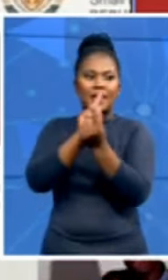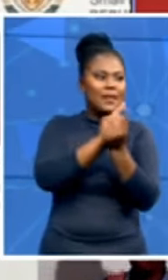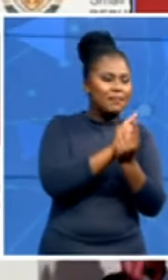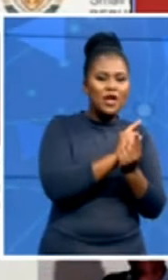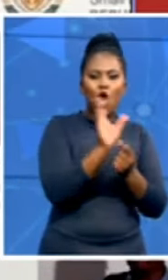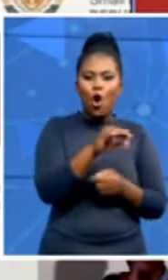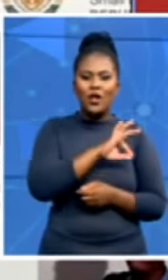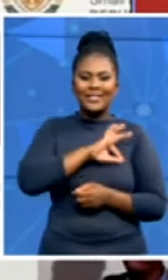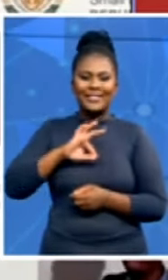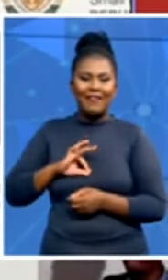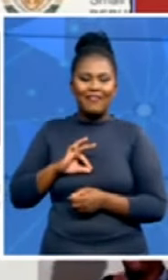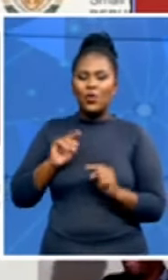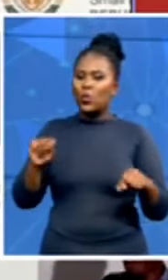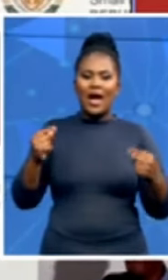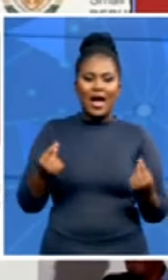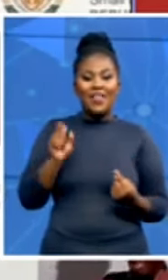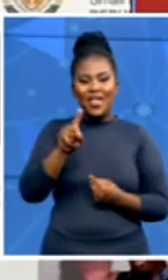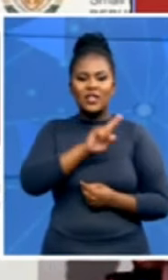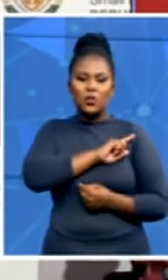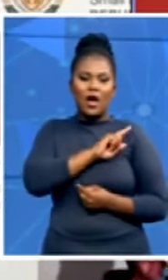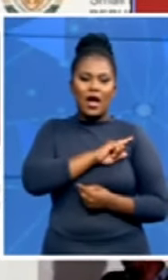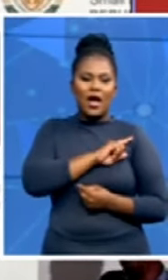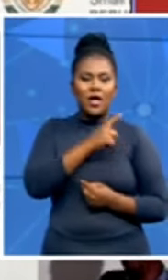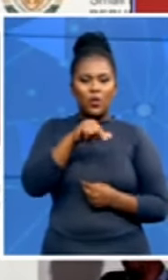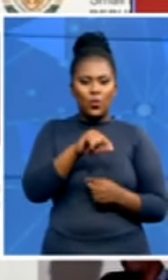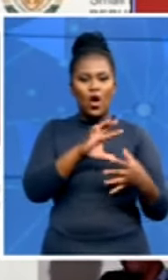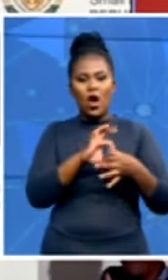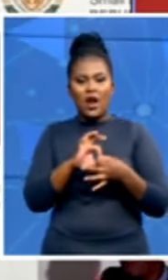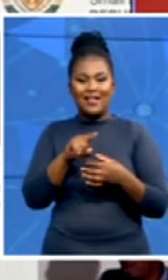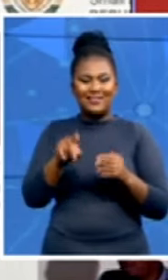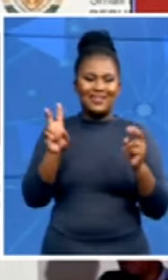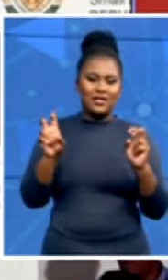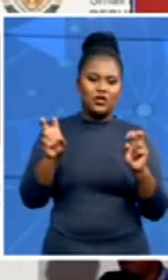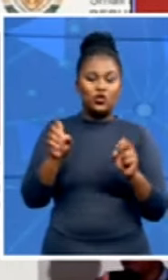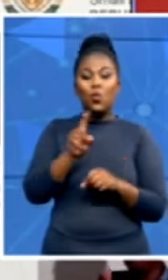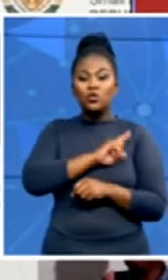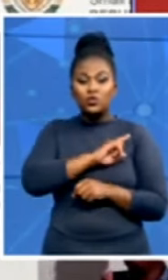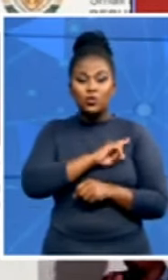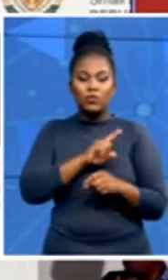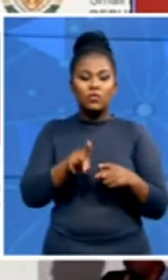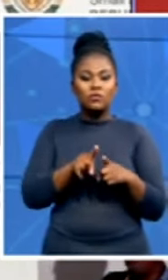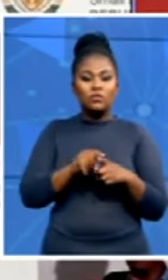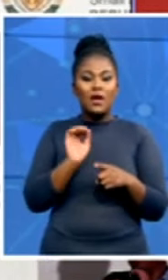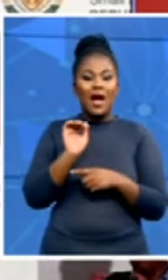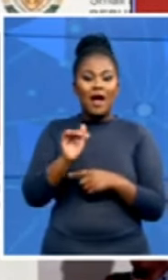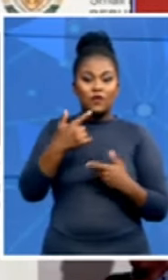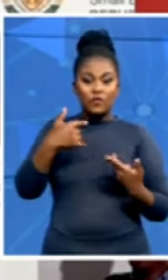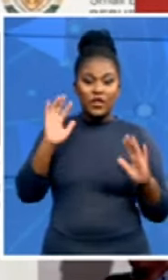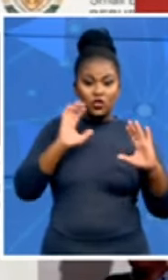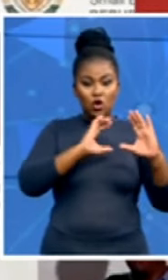they reacted to the matter, which is why after we had centralized the communication, you did not see any of